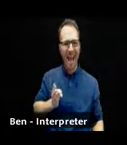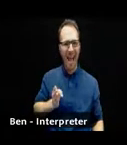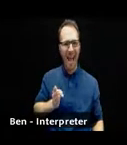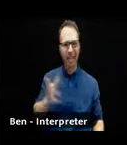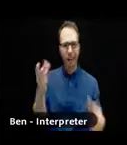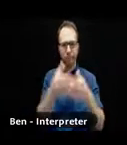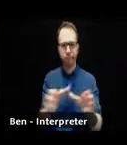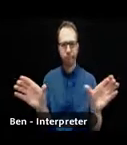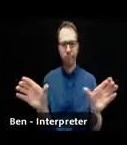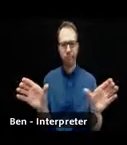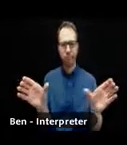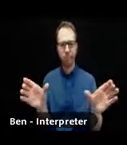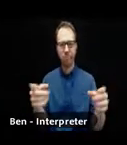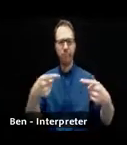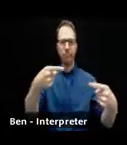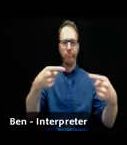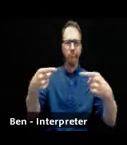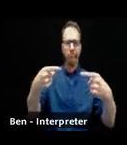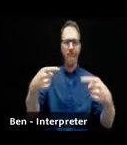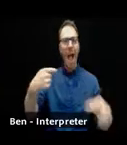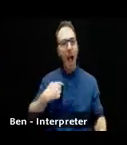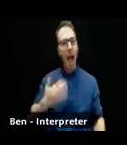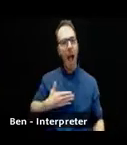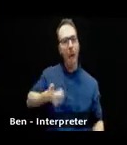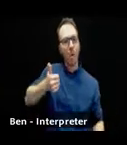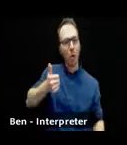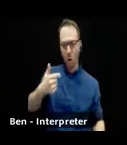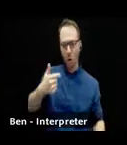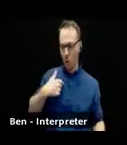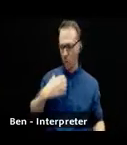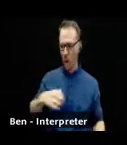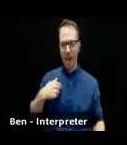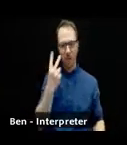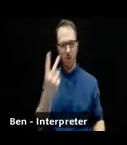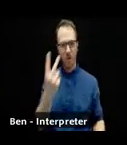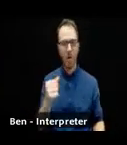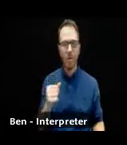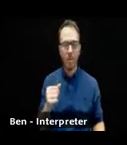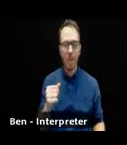That I would have been happier to have seen